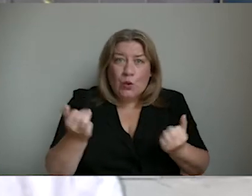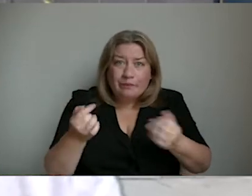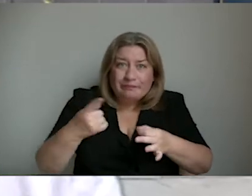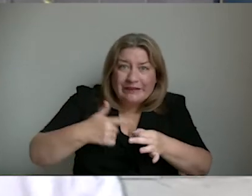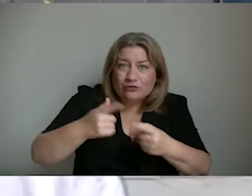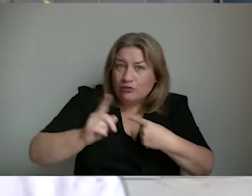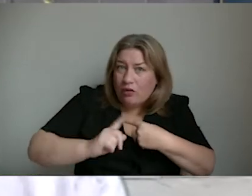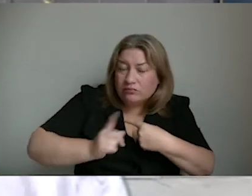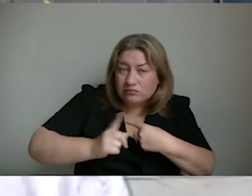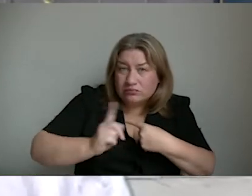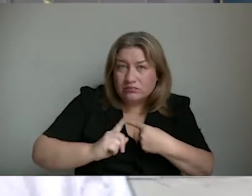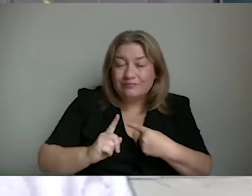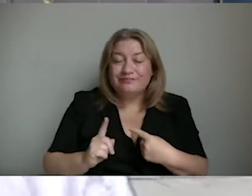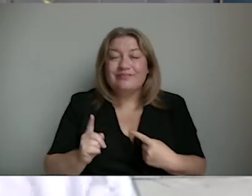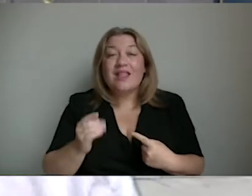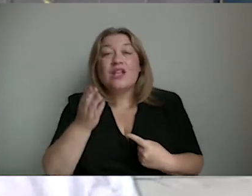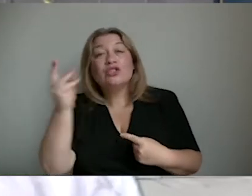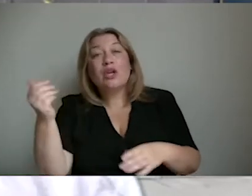from work?